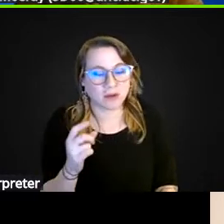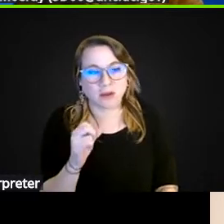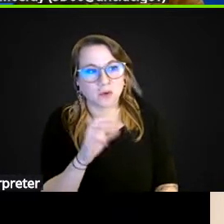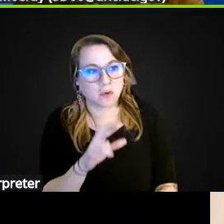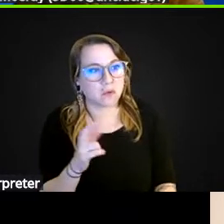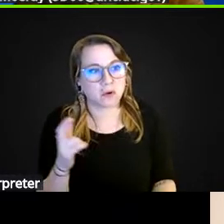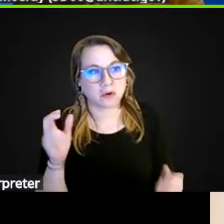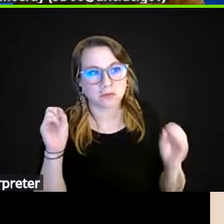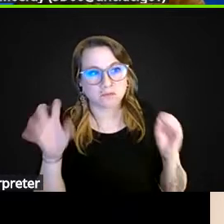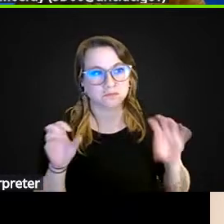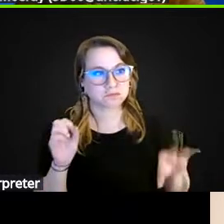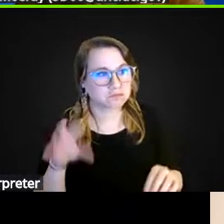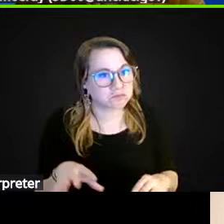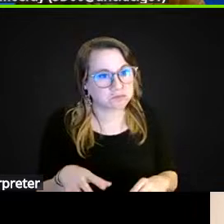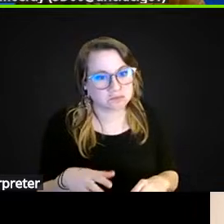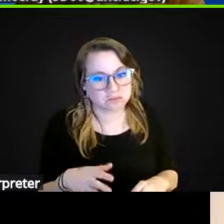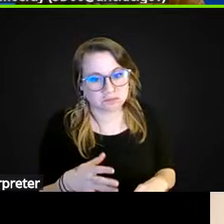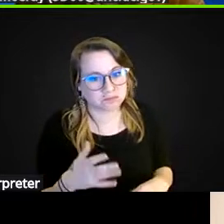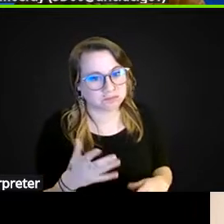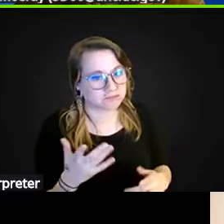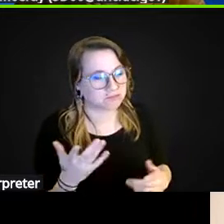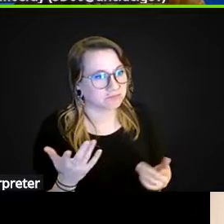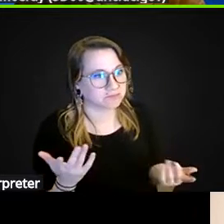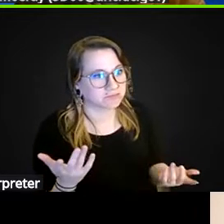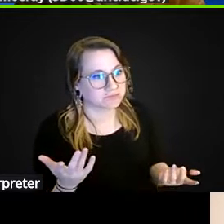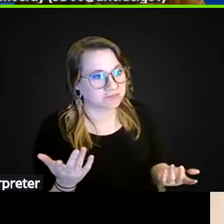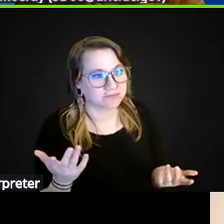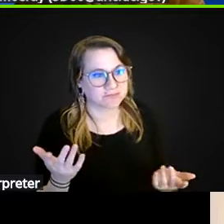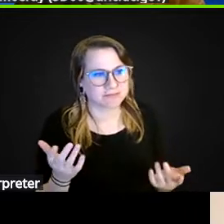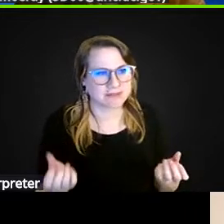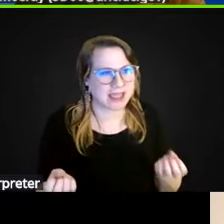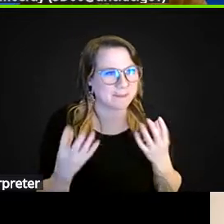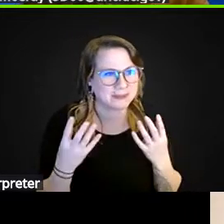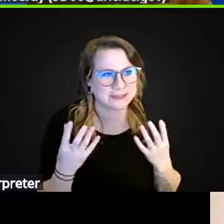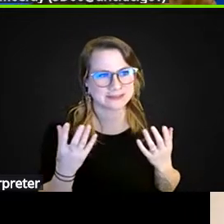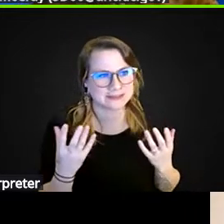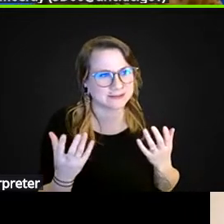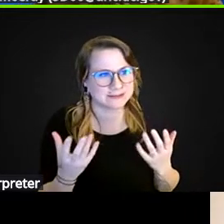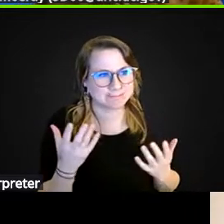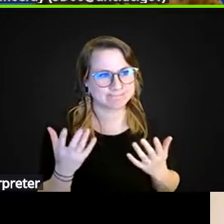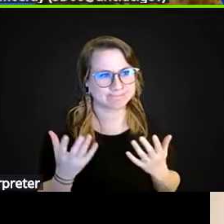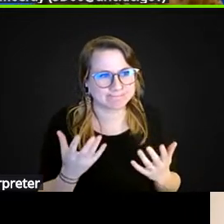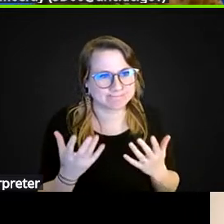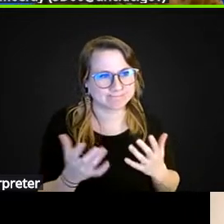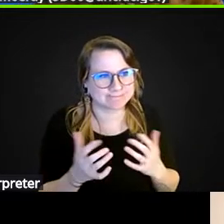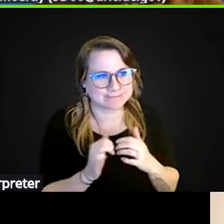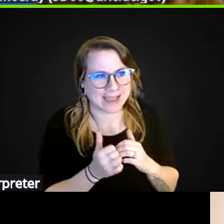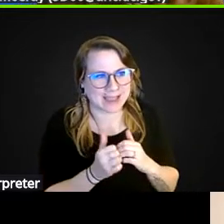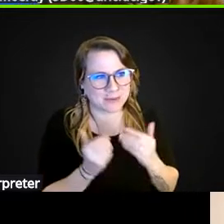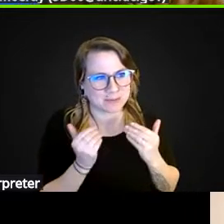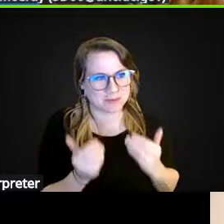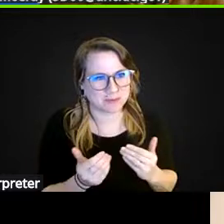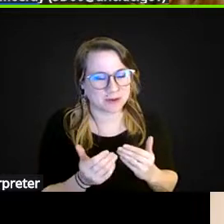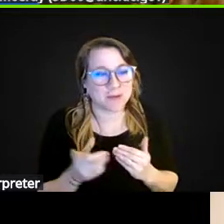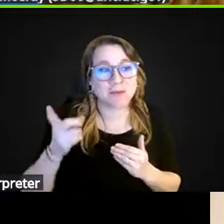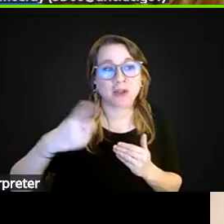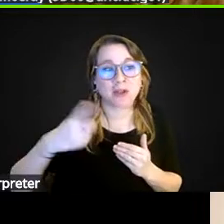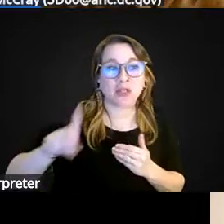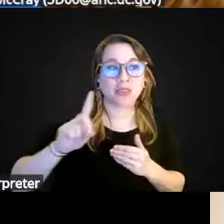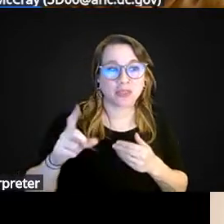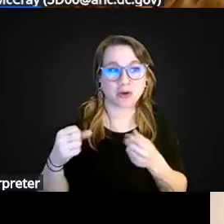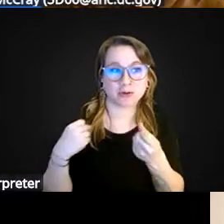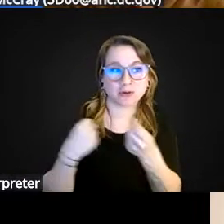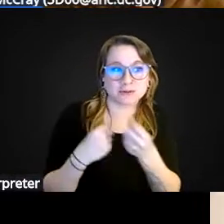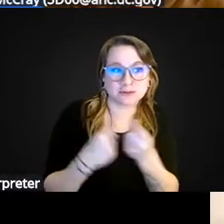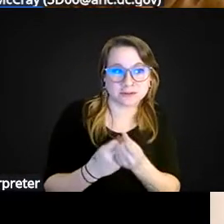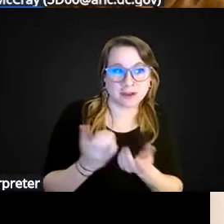just have the ayes have it? Can we move forward? Those in favor of the motion say